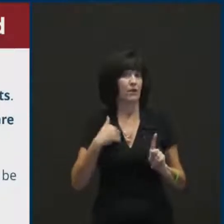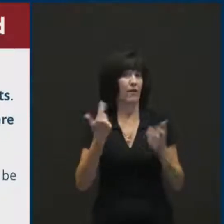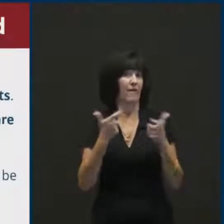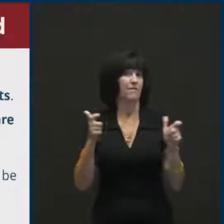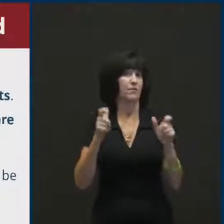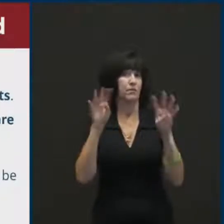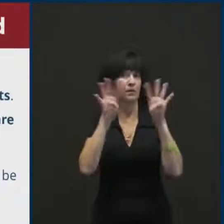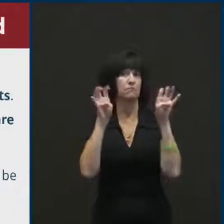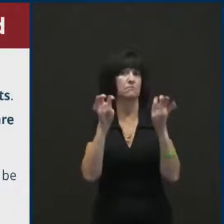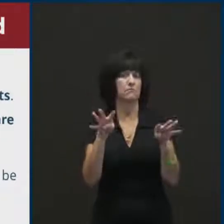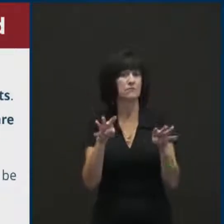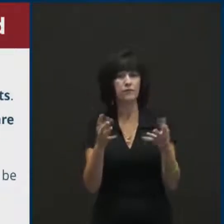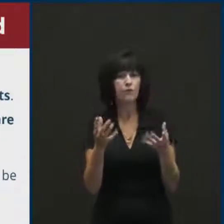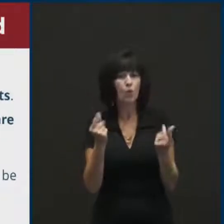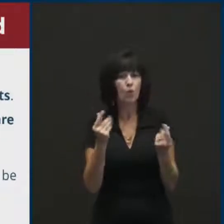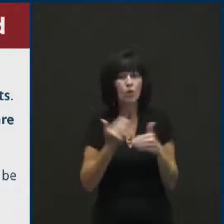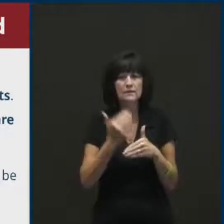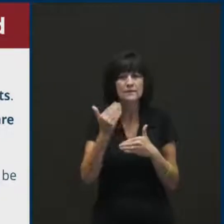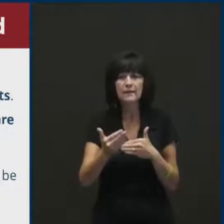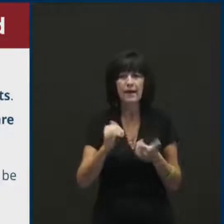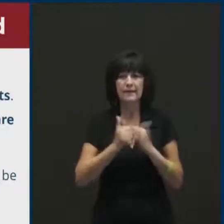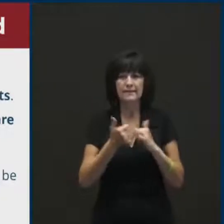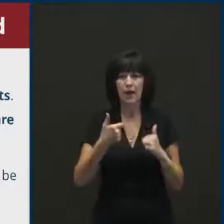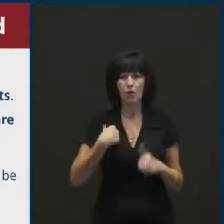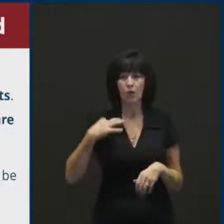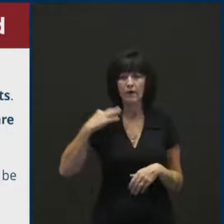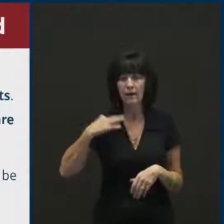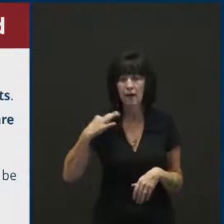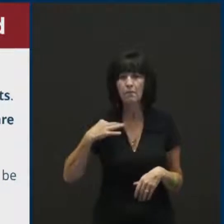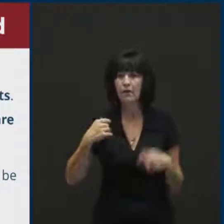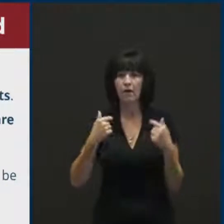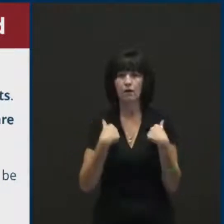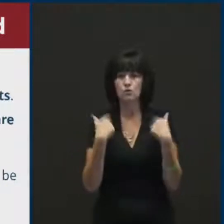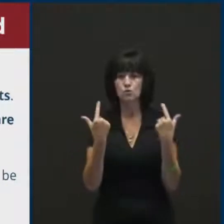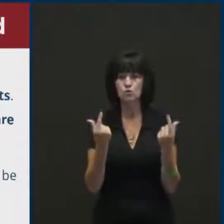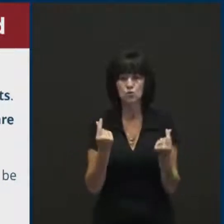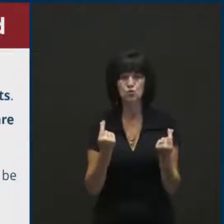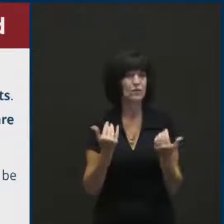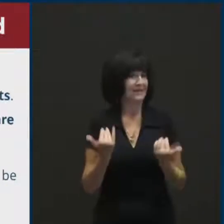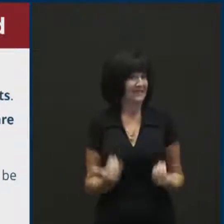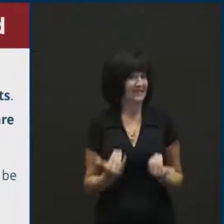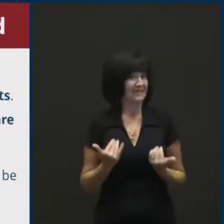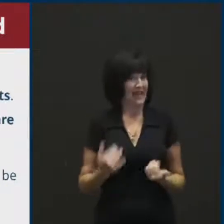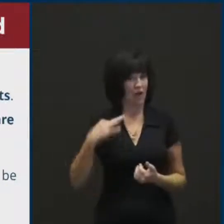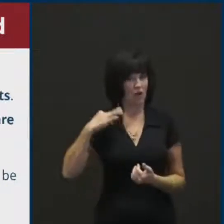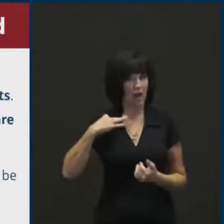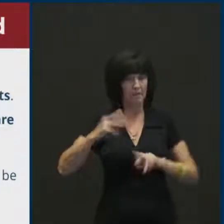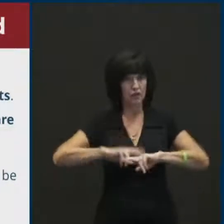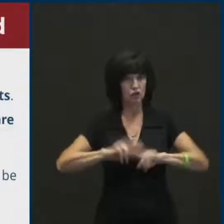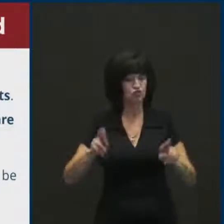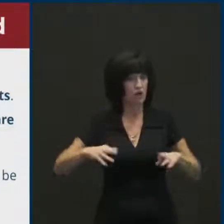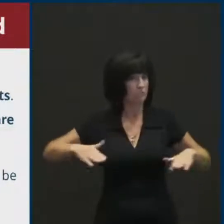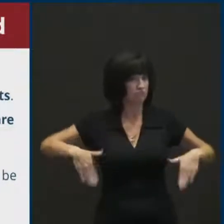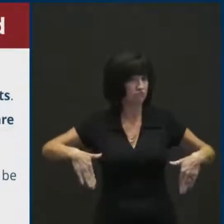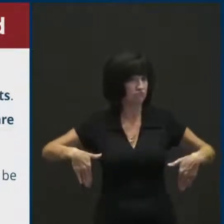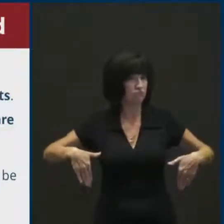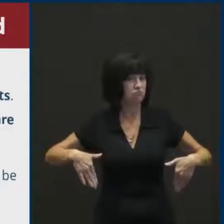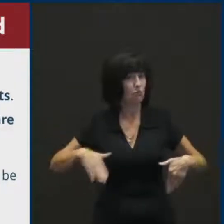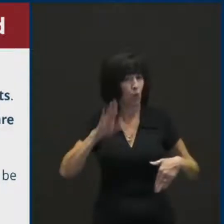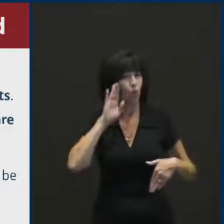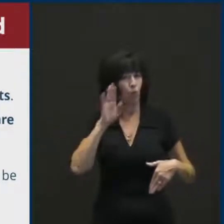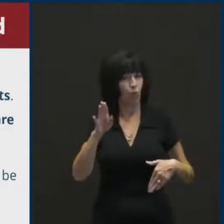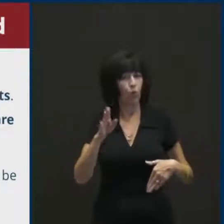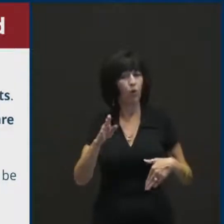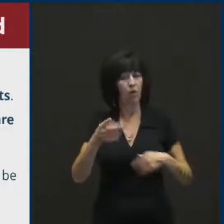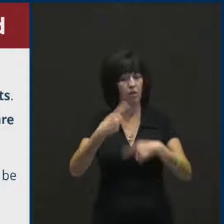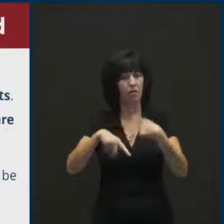funding? So right now we do not have an application ready to go that will be coming in the next few weeks, but we wanted to